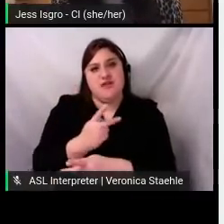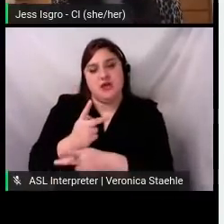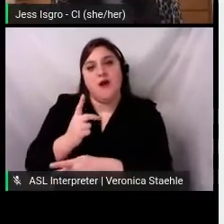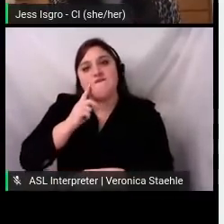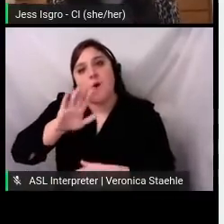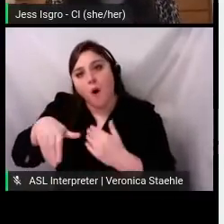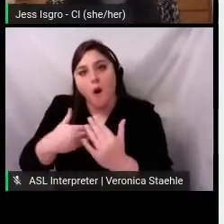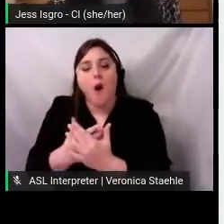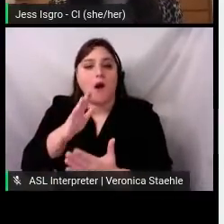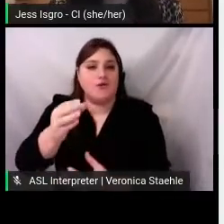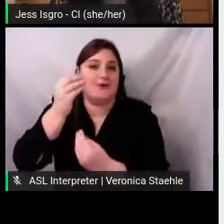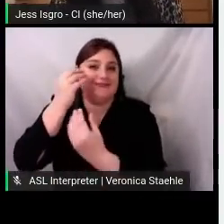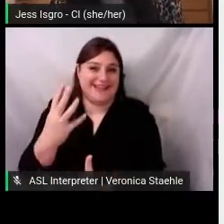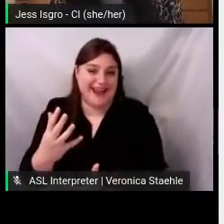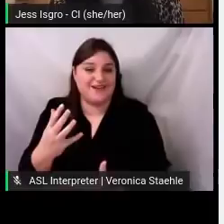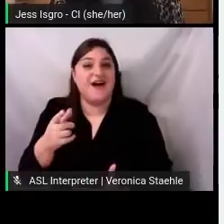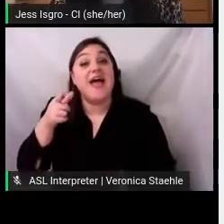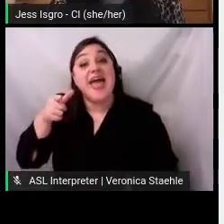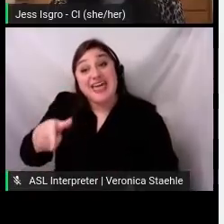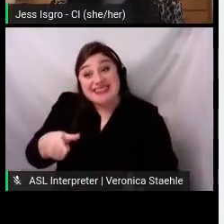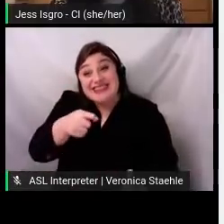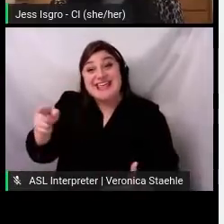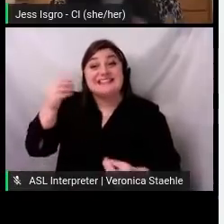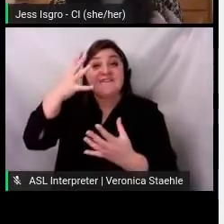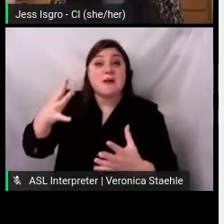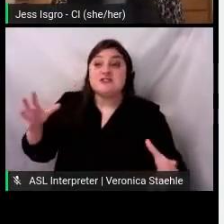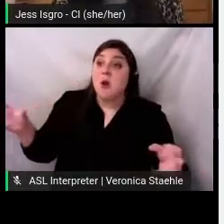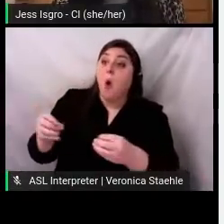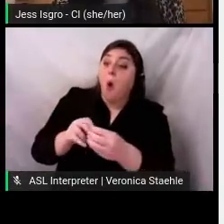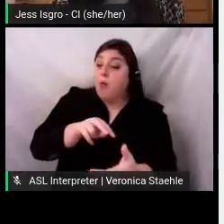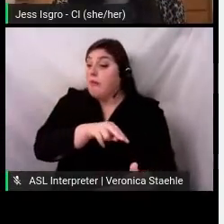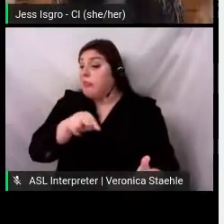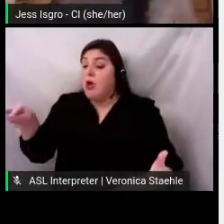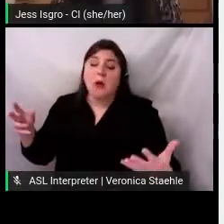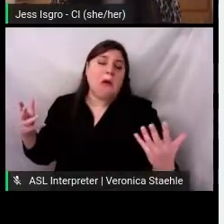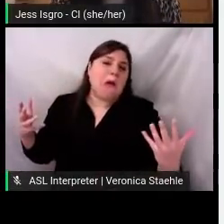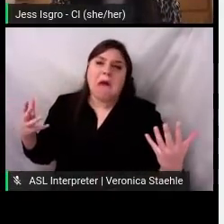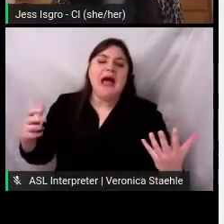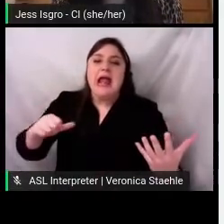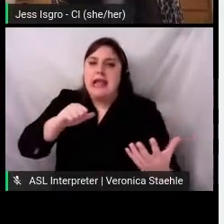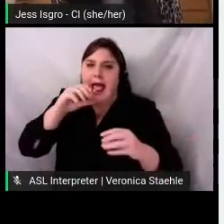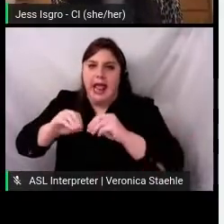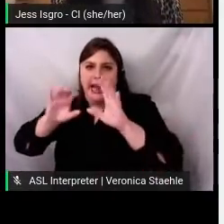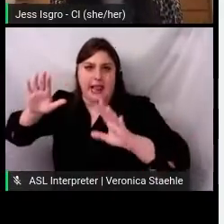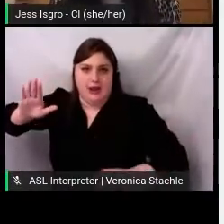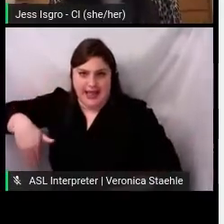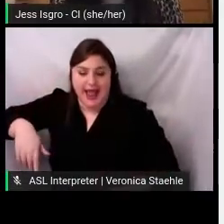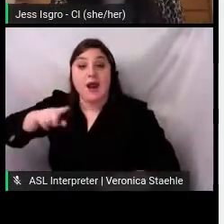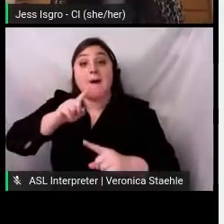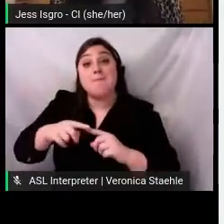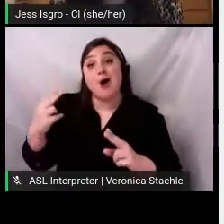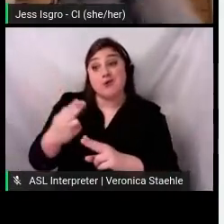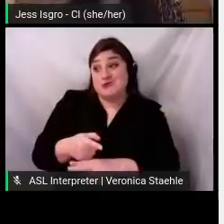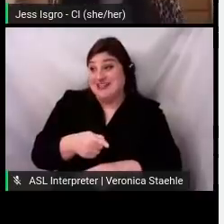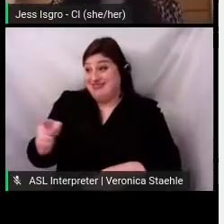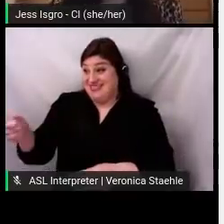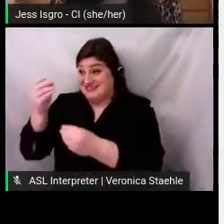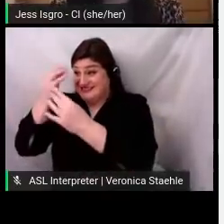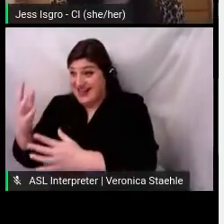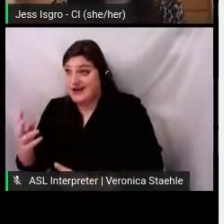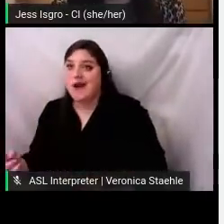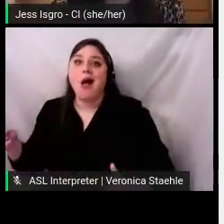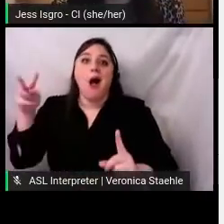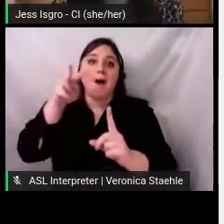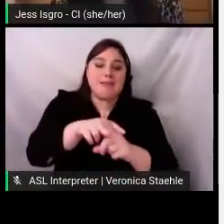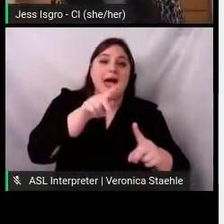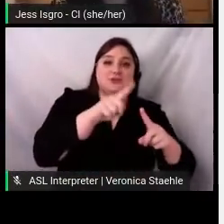them down into your frequently used categories. This is the difference between looking at your own data and saying, wow, my video is always